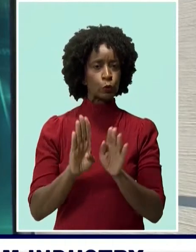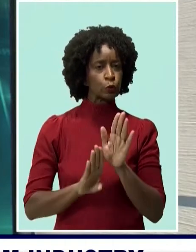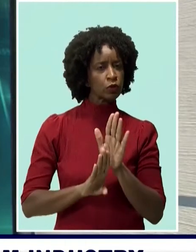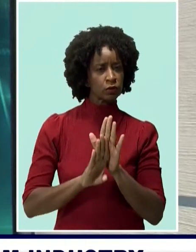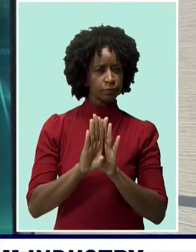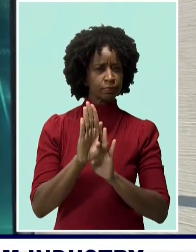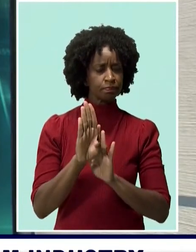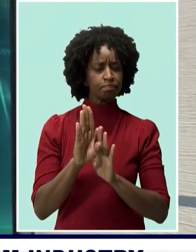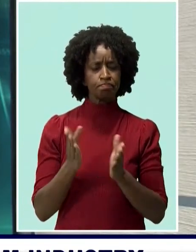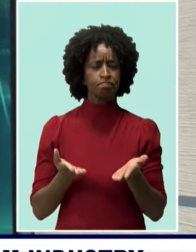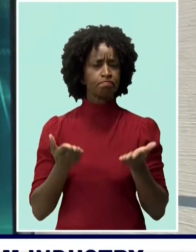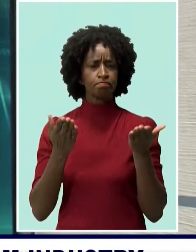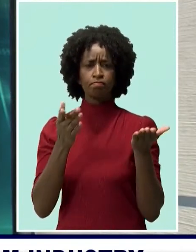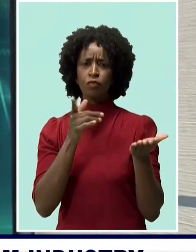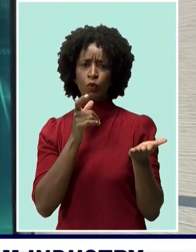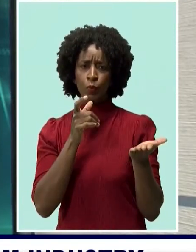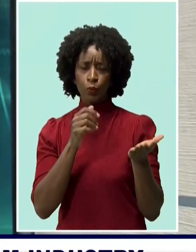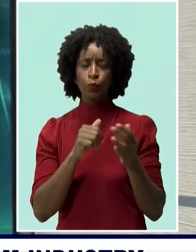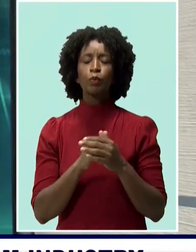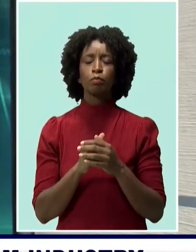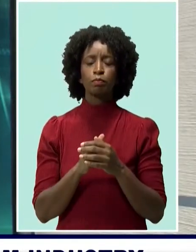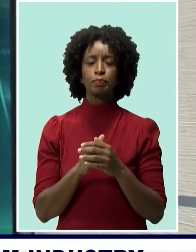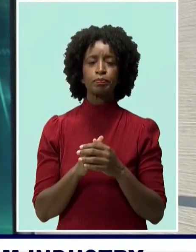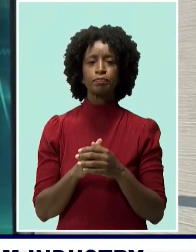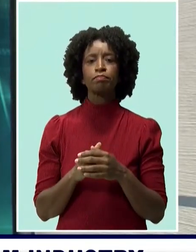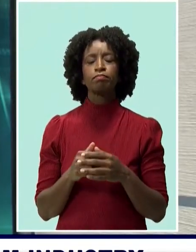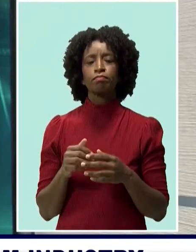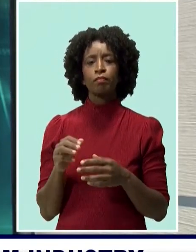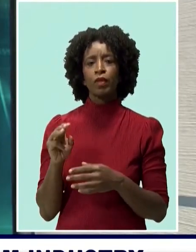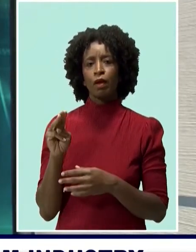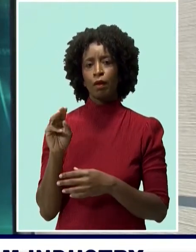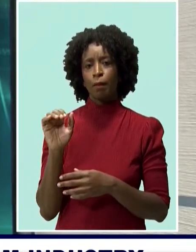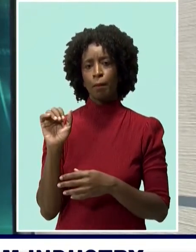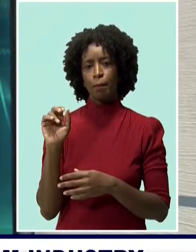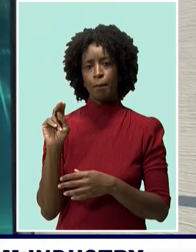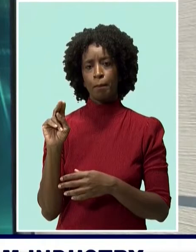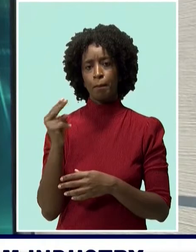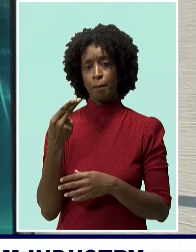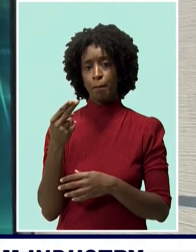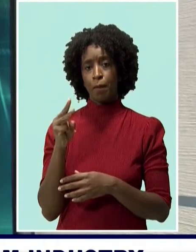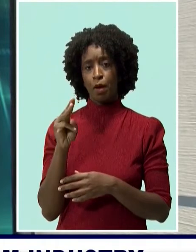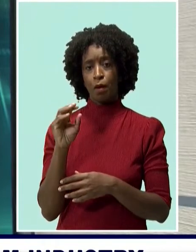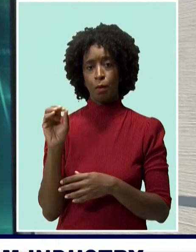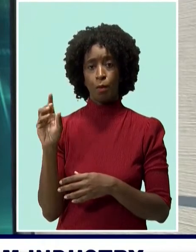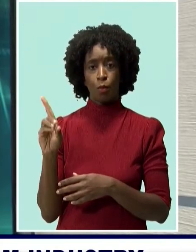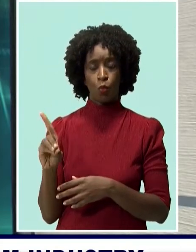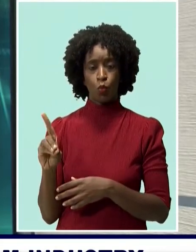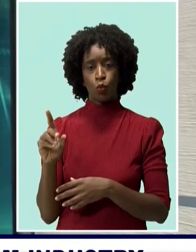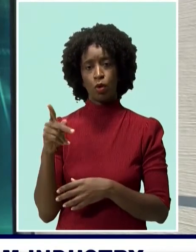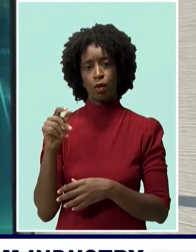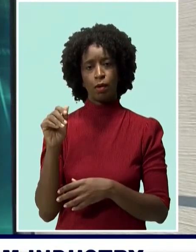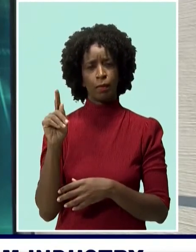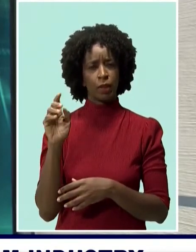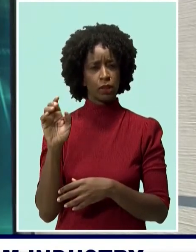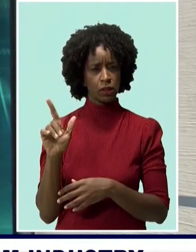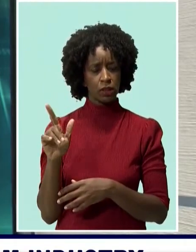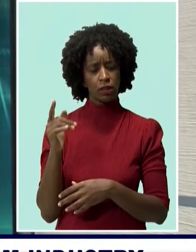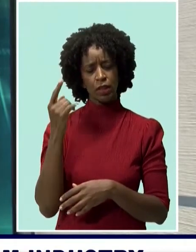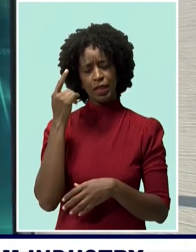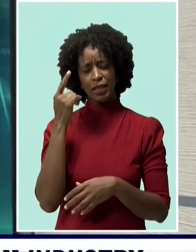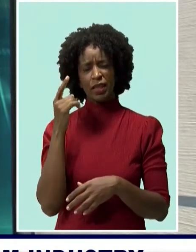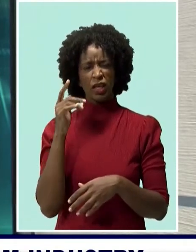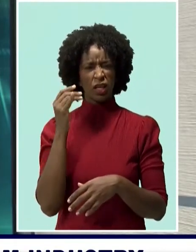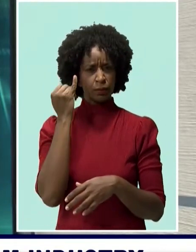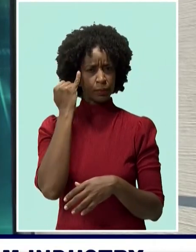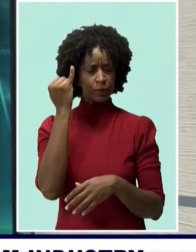the Intimate Hotels of Barbados, Mahmoud Patel, who believes the idea of green routes could reap financial benefits for rural